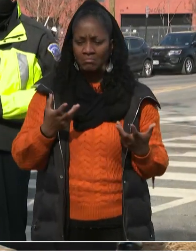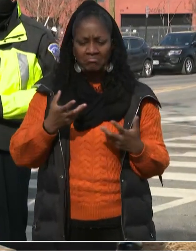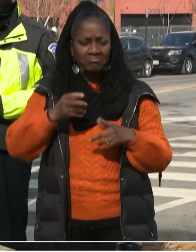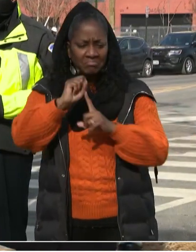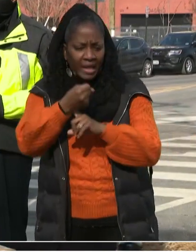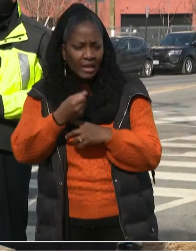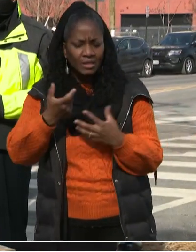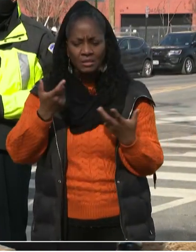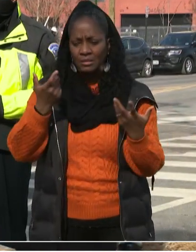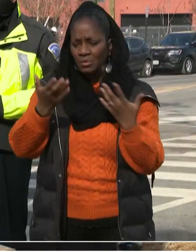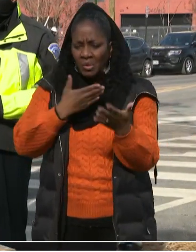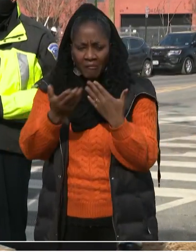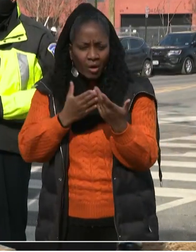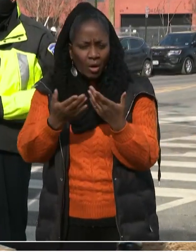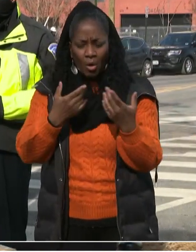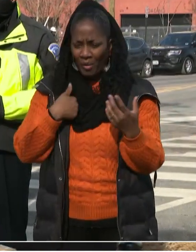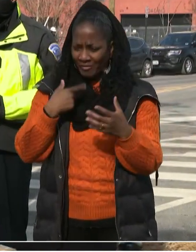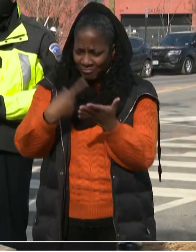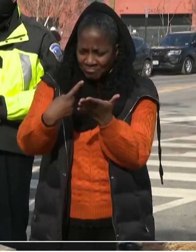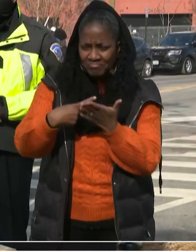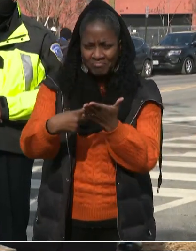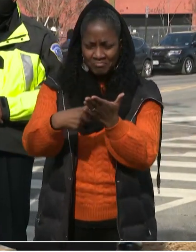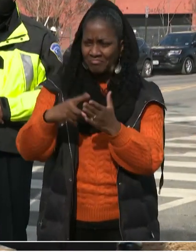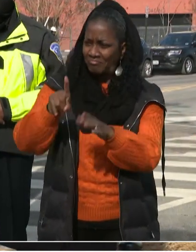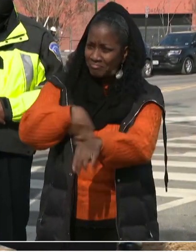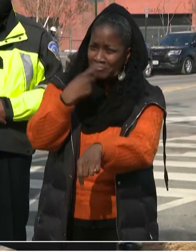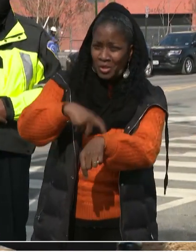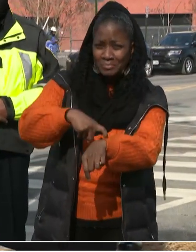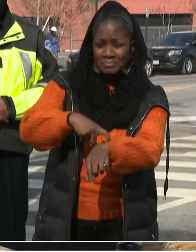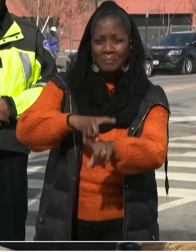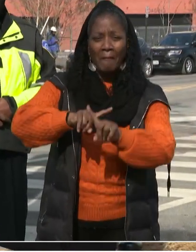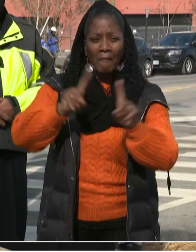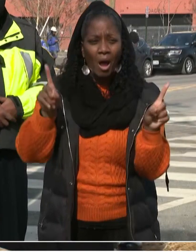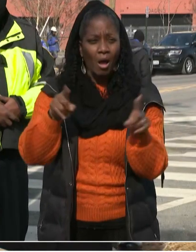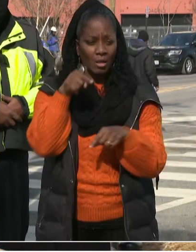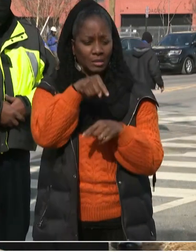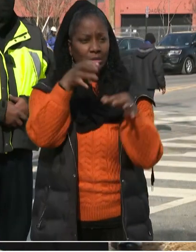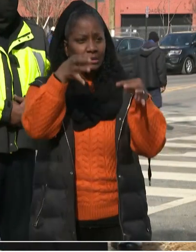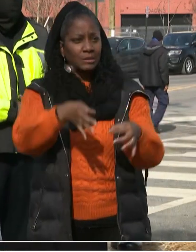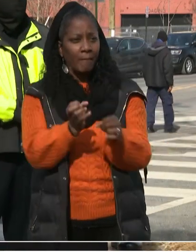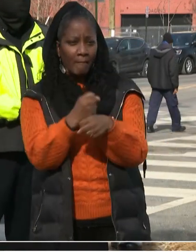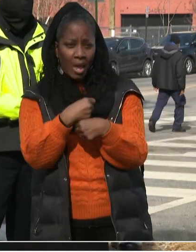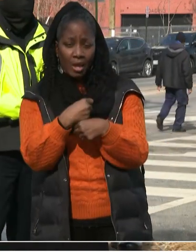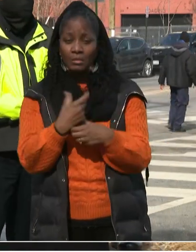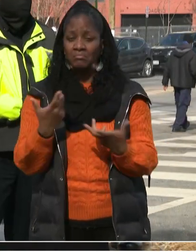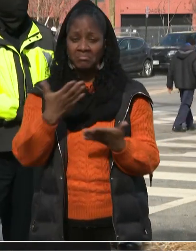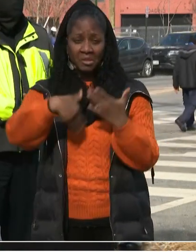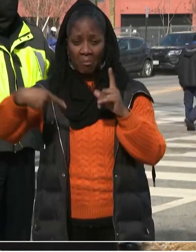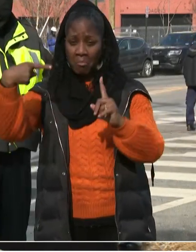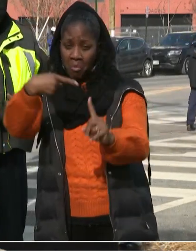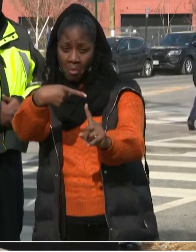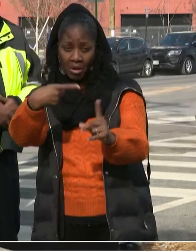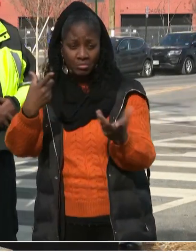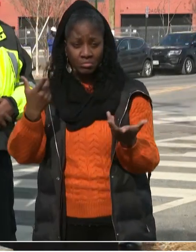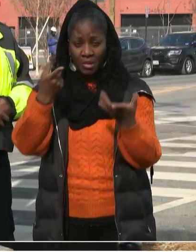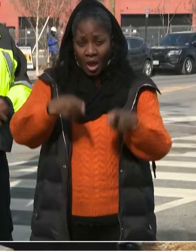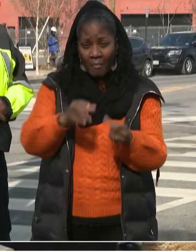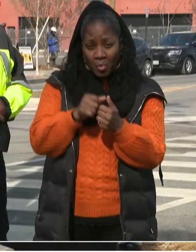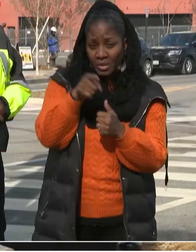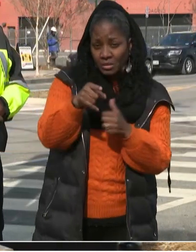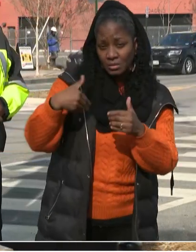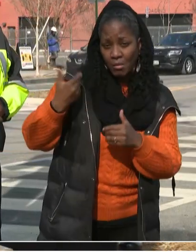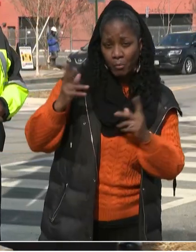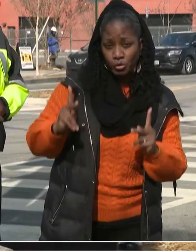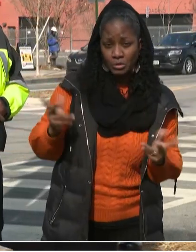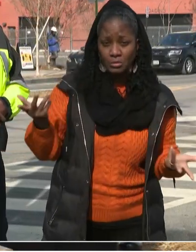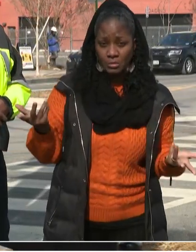all that good stuff, we've had those discussions, right? But a decision is made at some point. What is going to happen with this young person? I think that's kind of